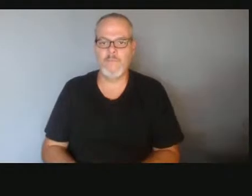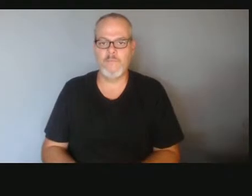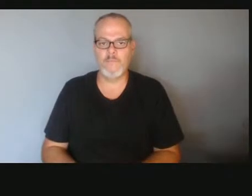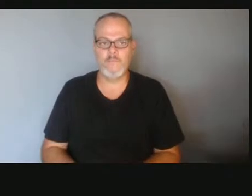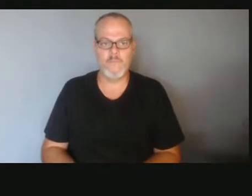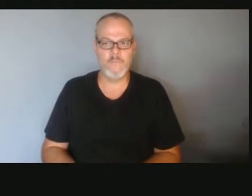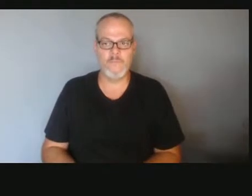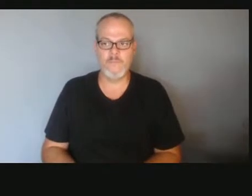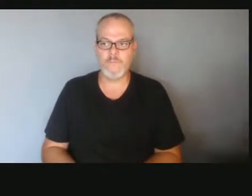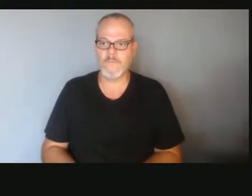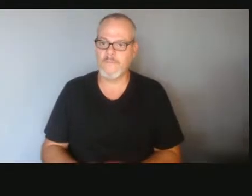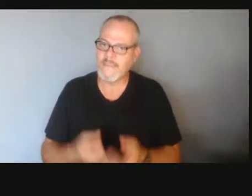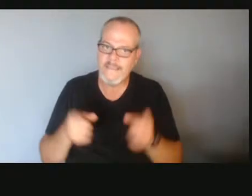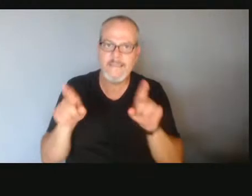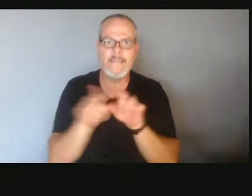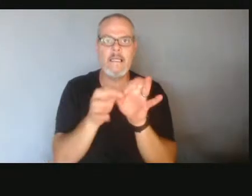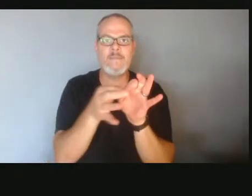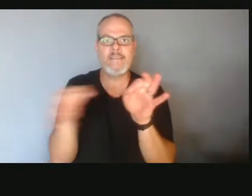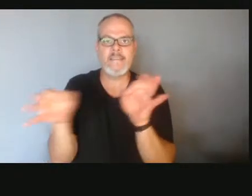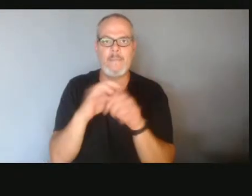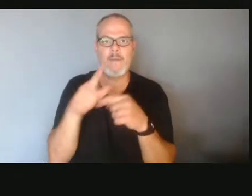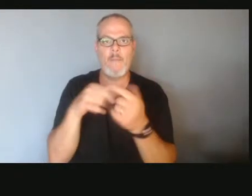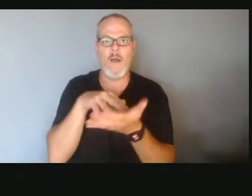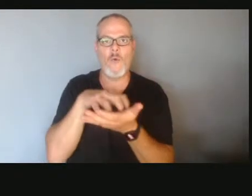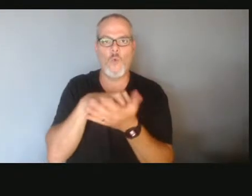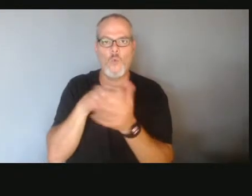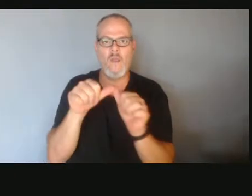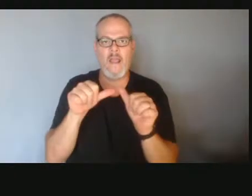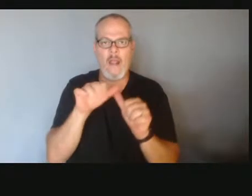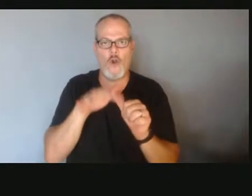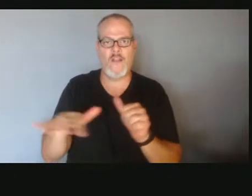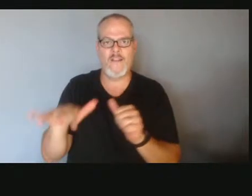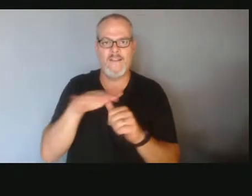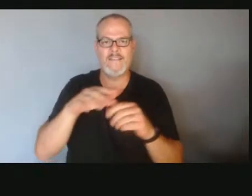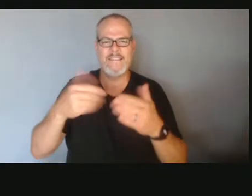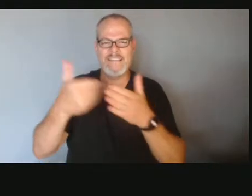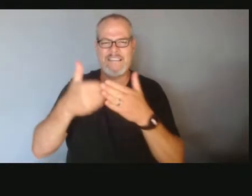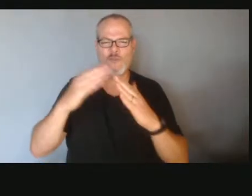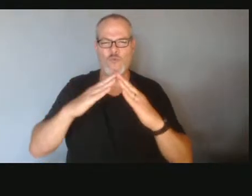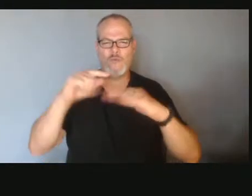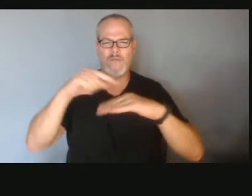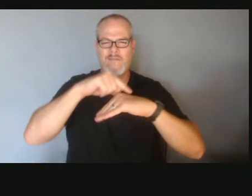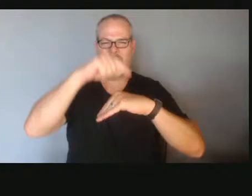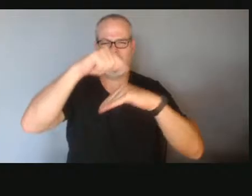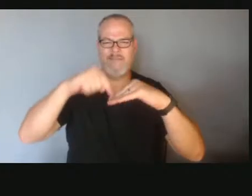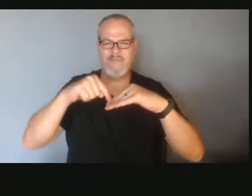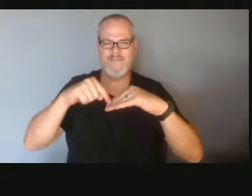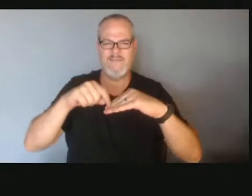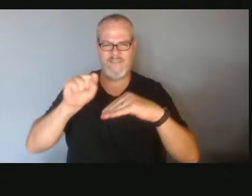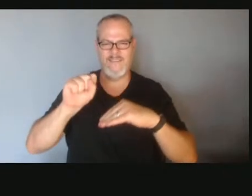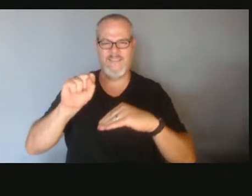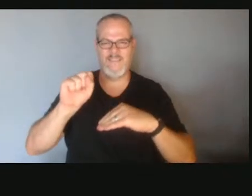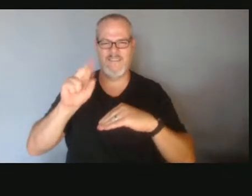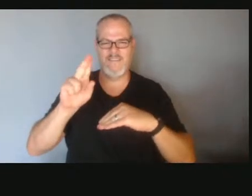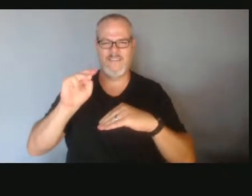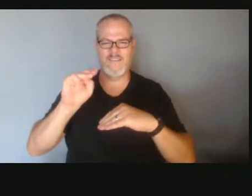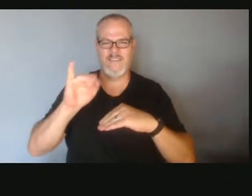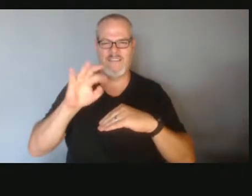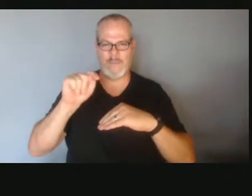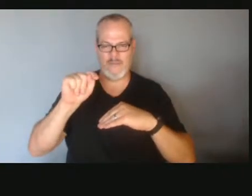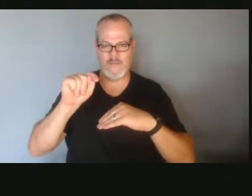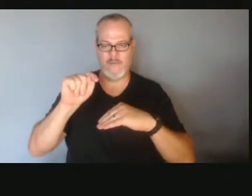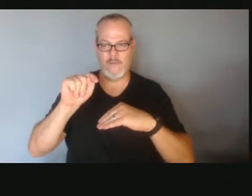Yeah. Same statement about the weak areas around the summit here. And so that's where we are. And so to look into this a little bit